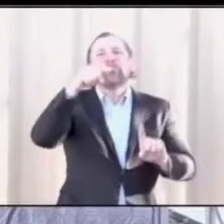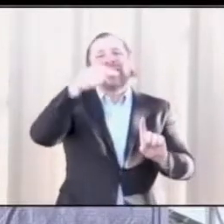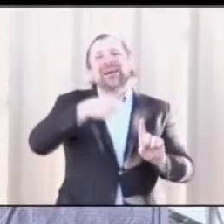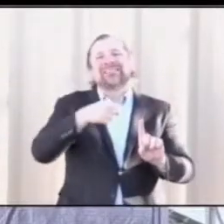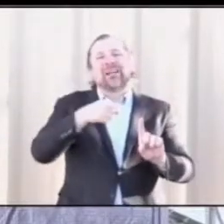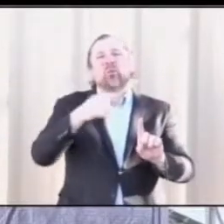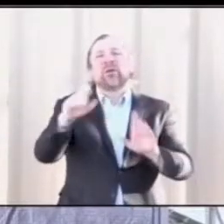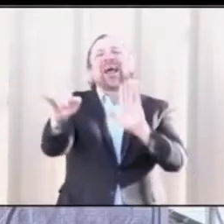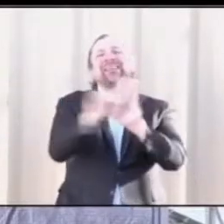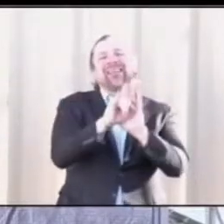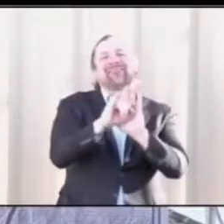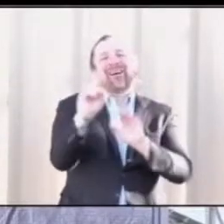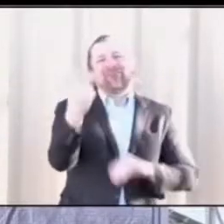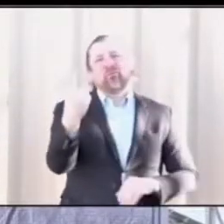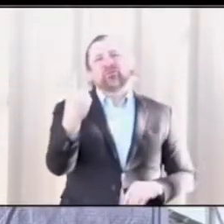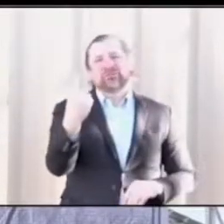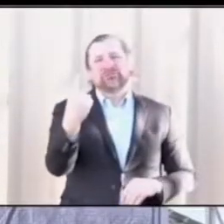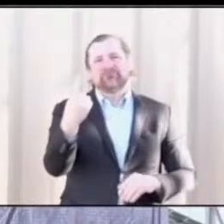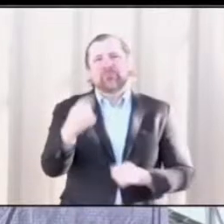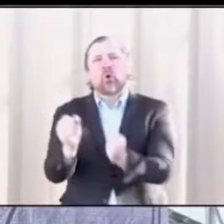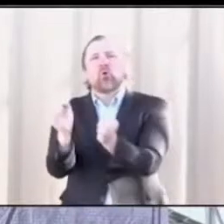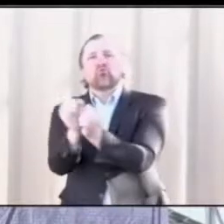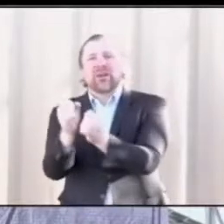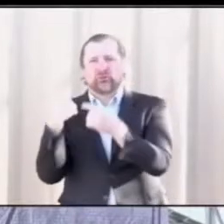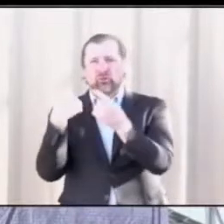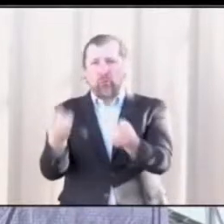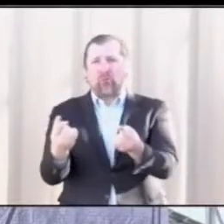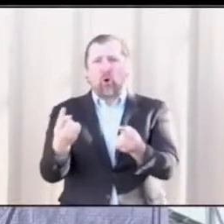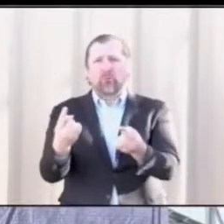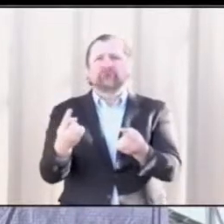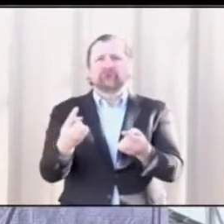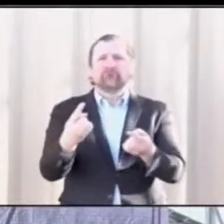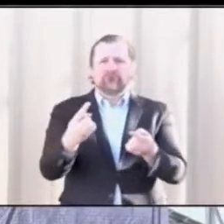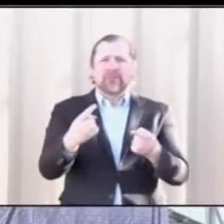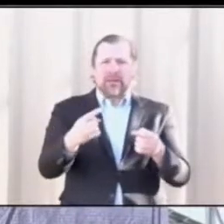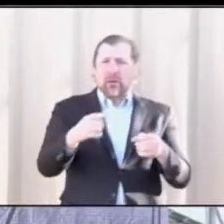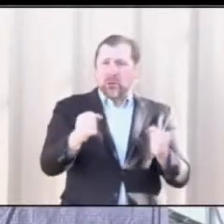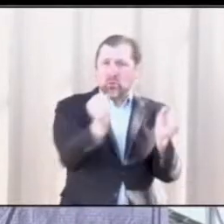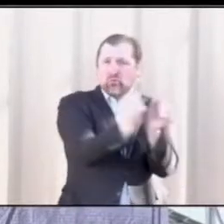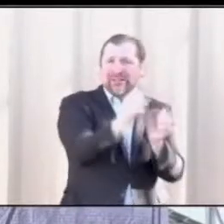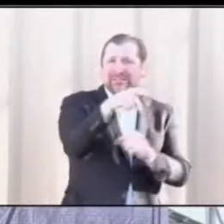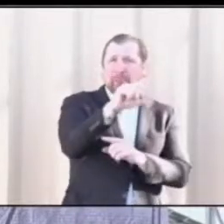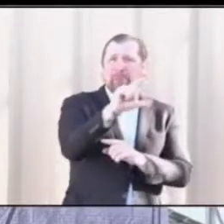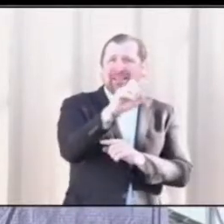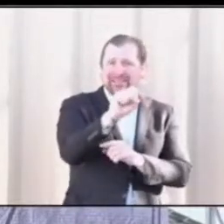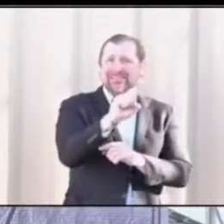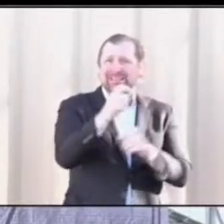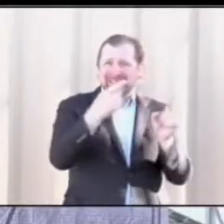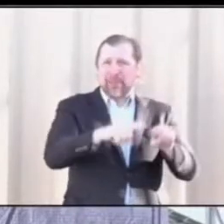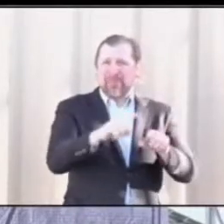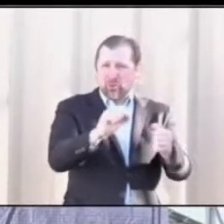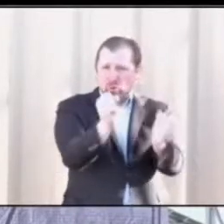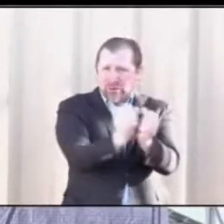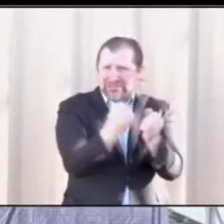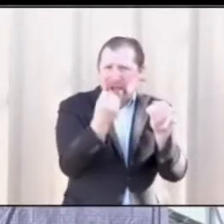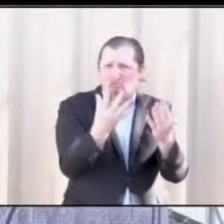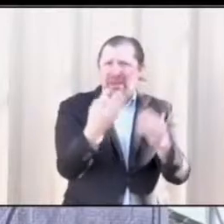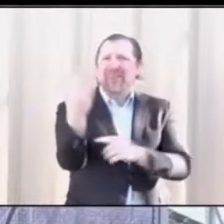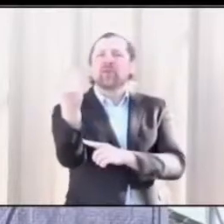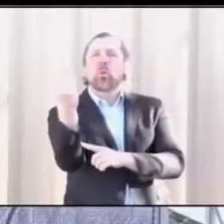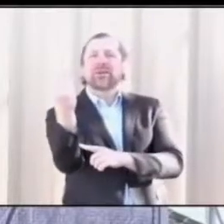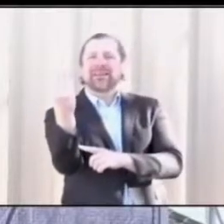positively identified. Arrests. Total number of arrests in the Palisades related to the Palisades Fire incident are